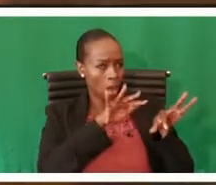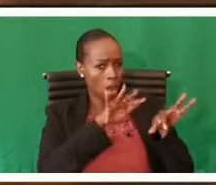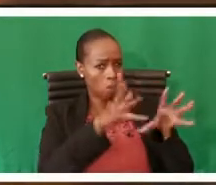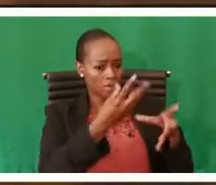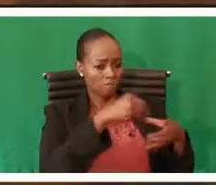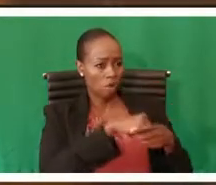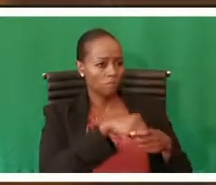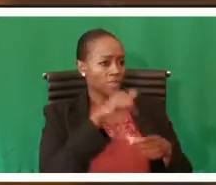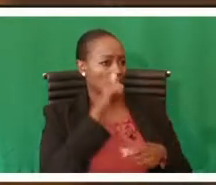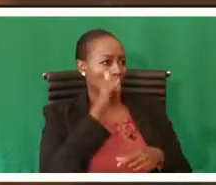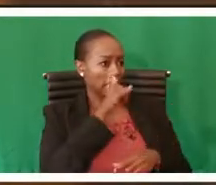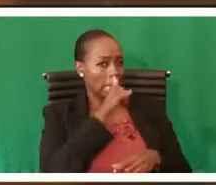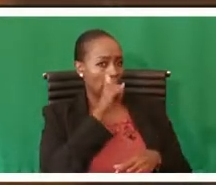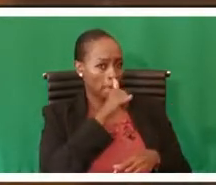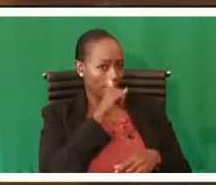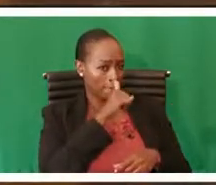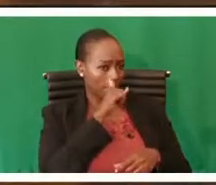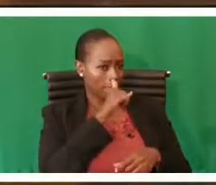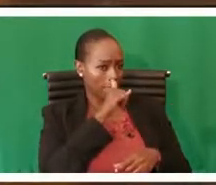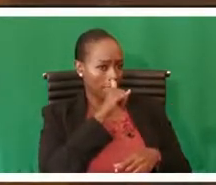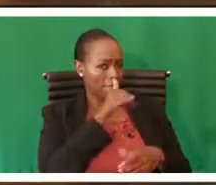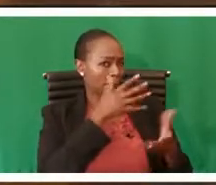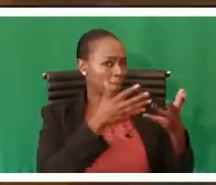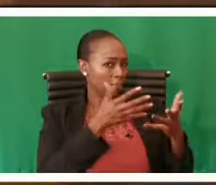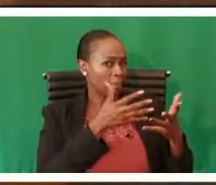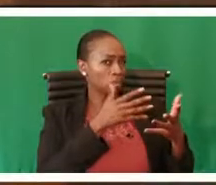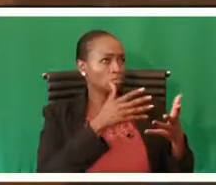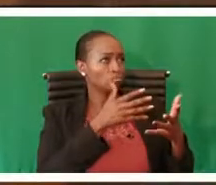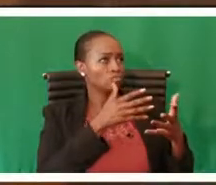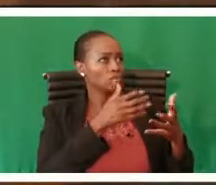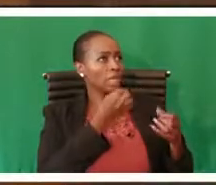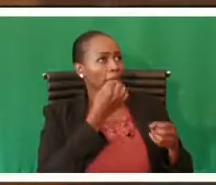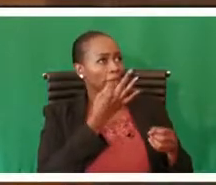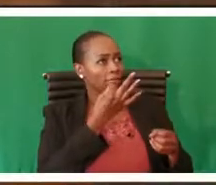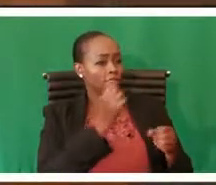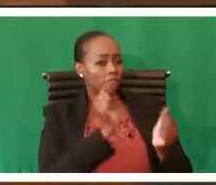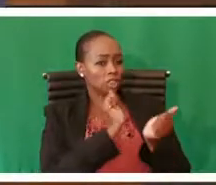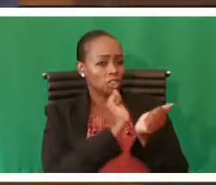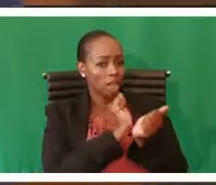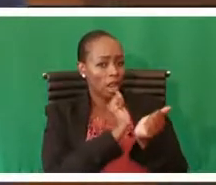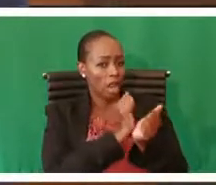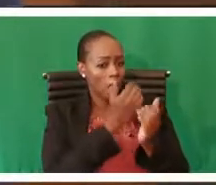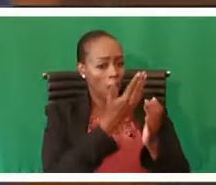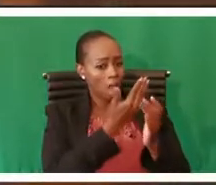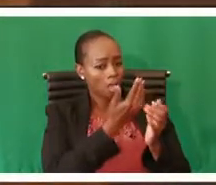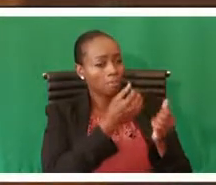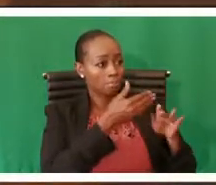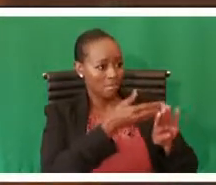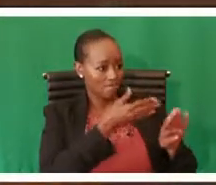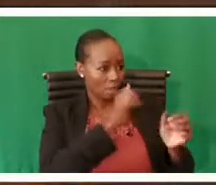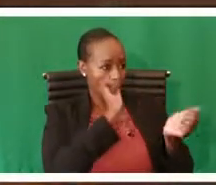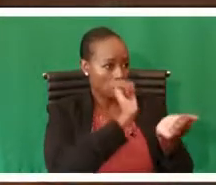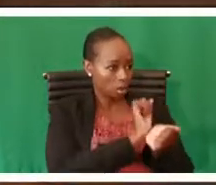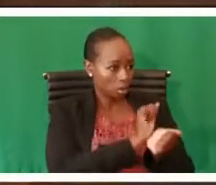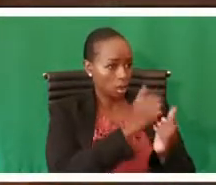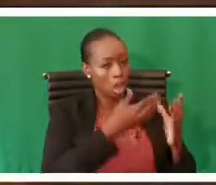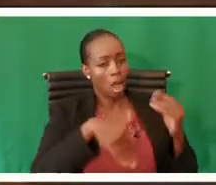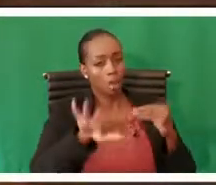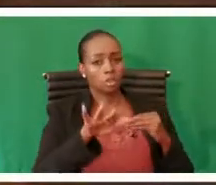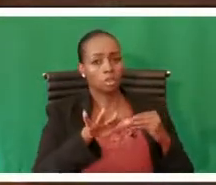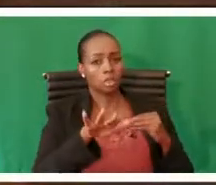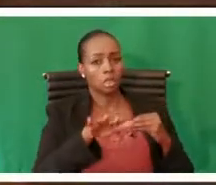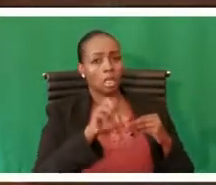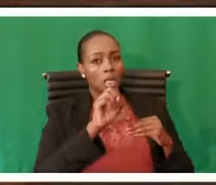have repented and would have been released if they were arrested and so on. So if you know,